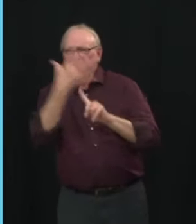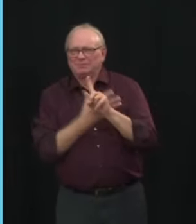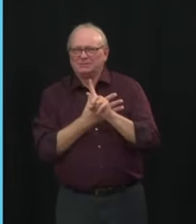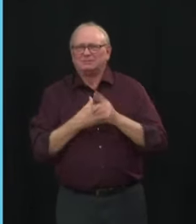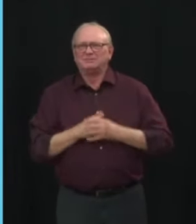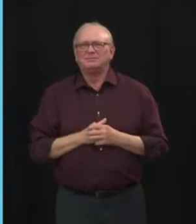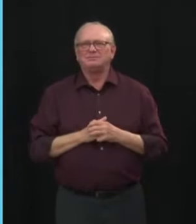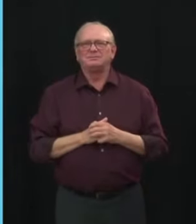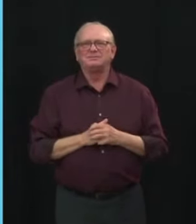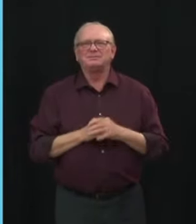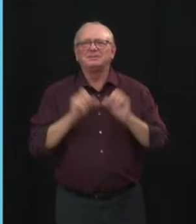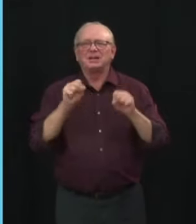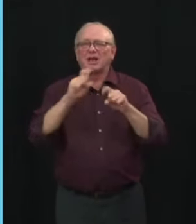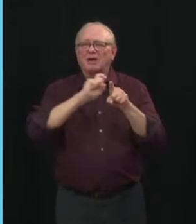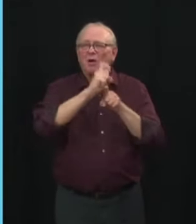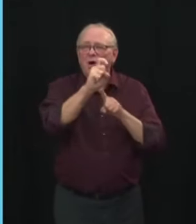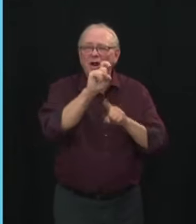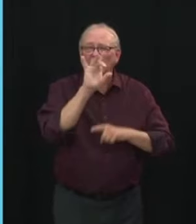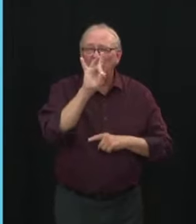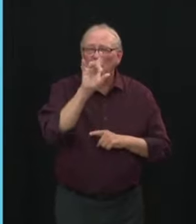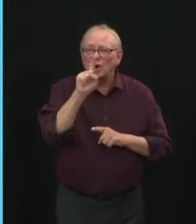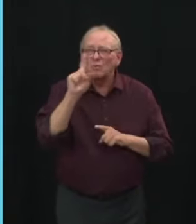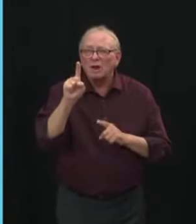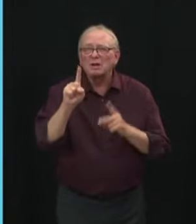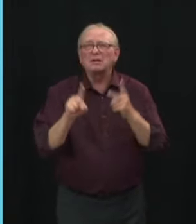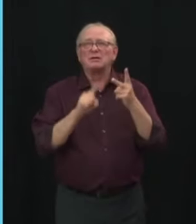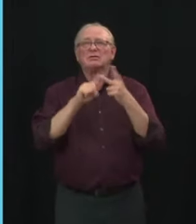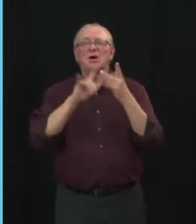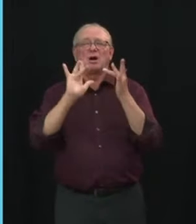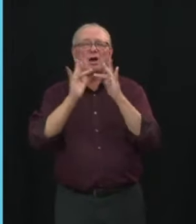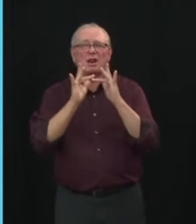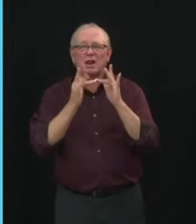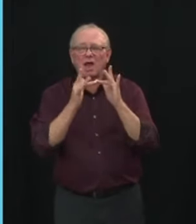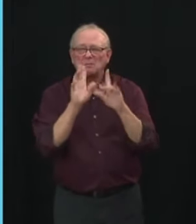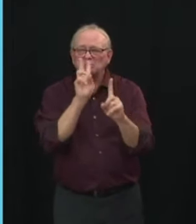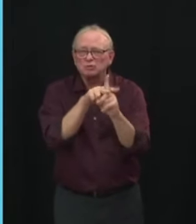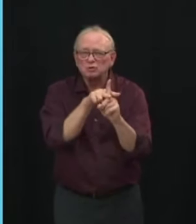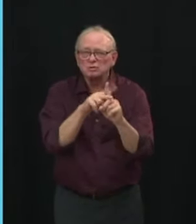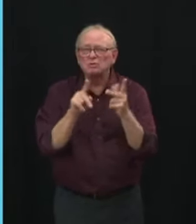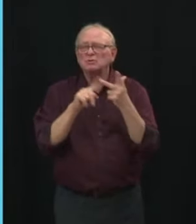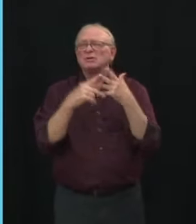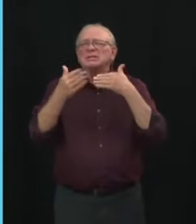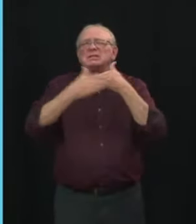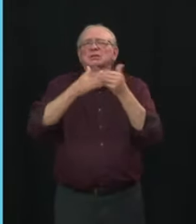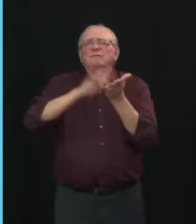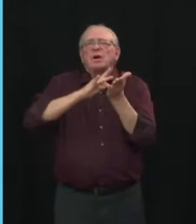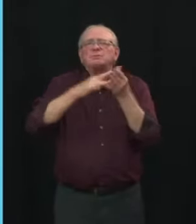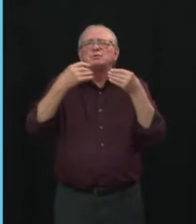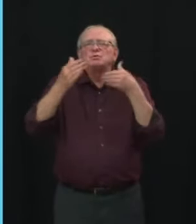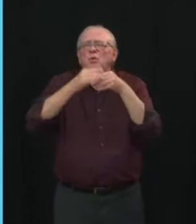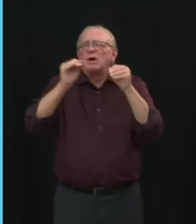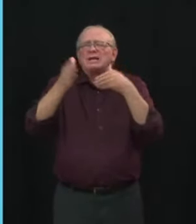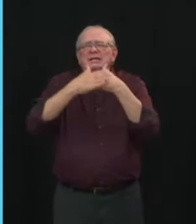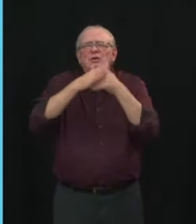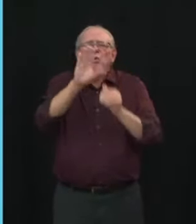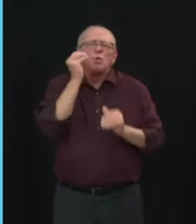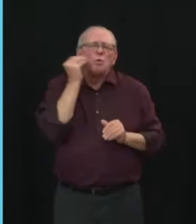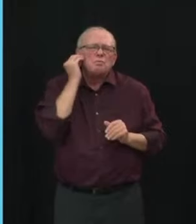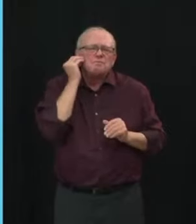811 or go see a pharmacy close to you. And a reminder that we have COVID-19 treatments available as